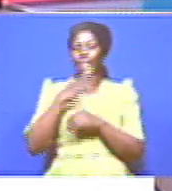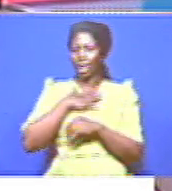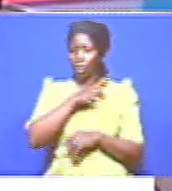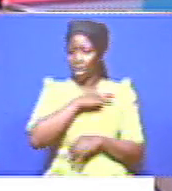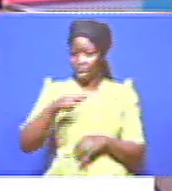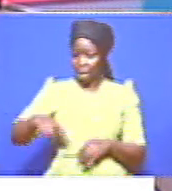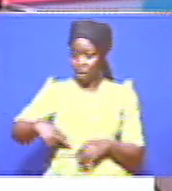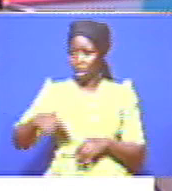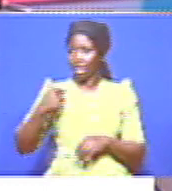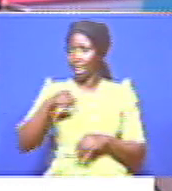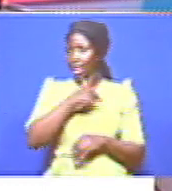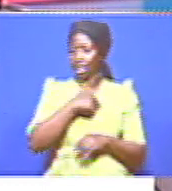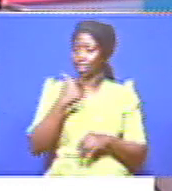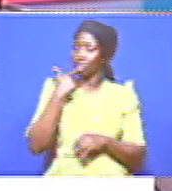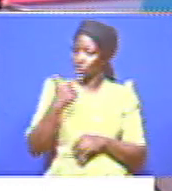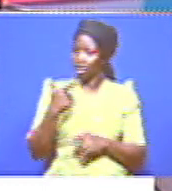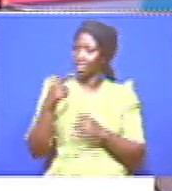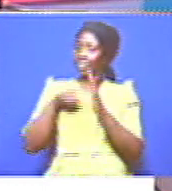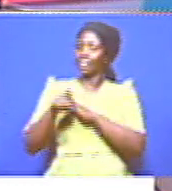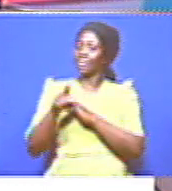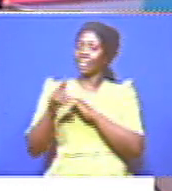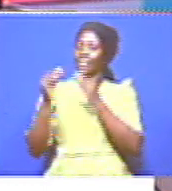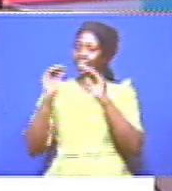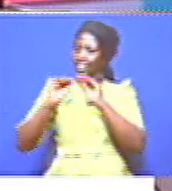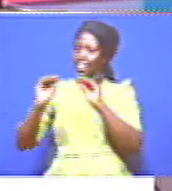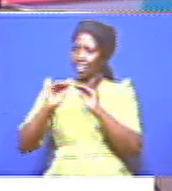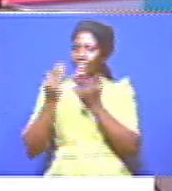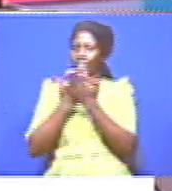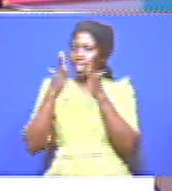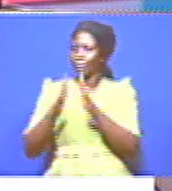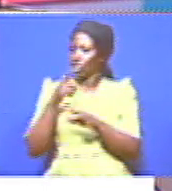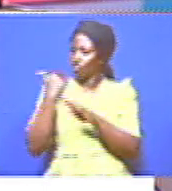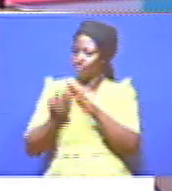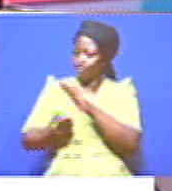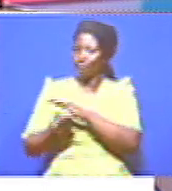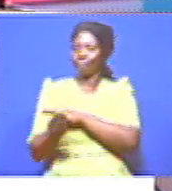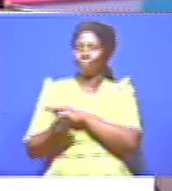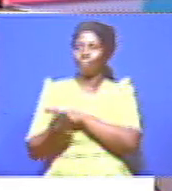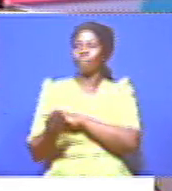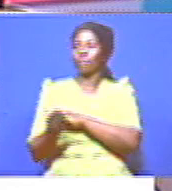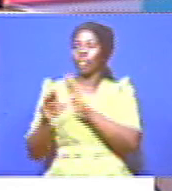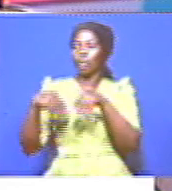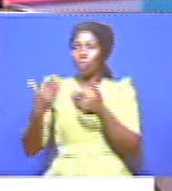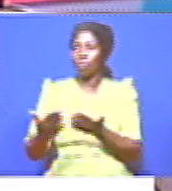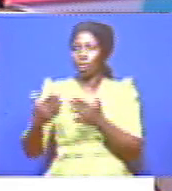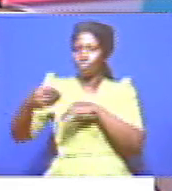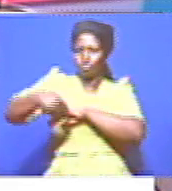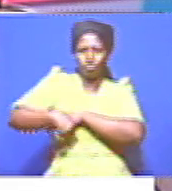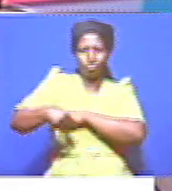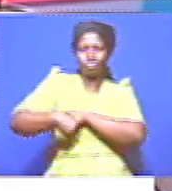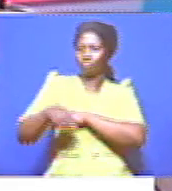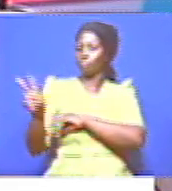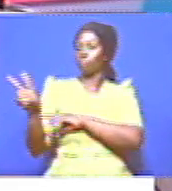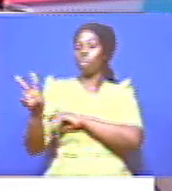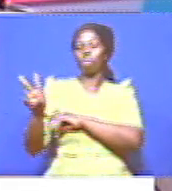told in the teachings that whoever gives bribe mm-hmm. or whoever takes, both of them as evil